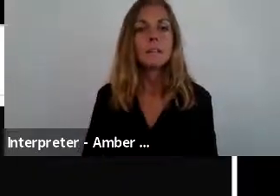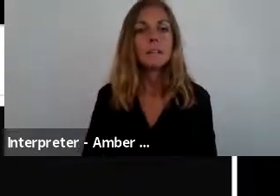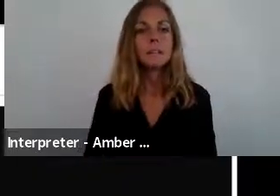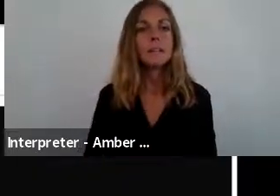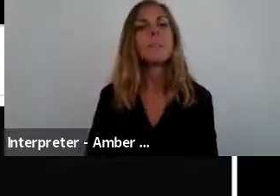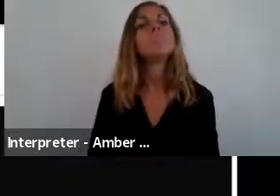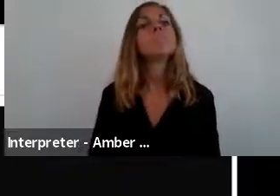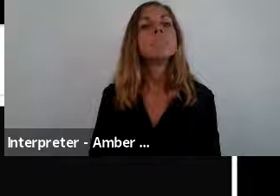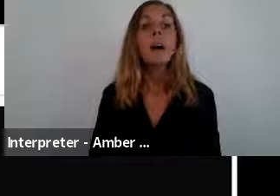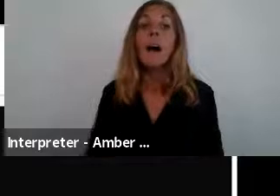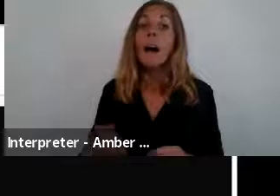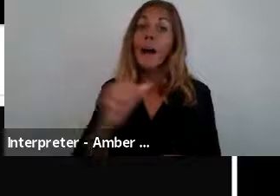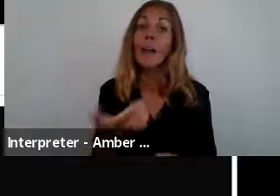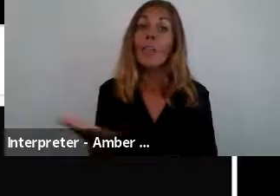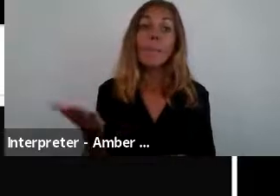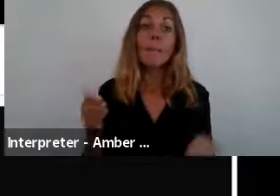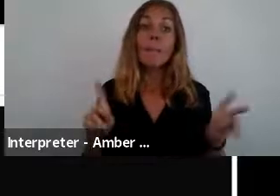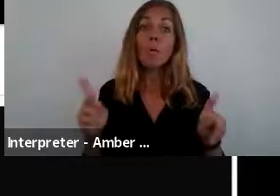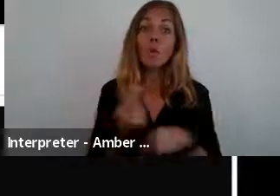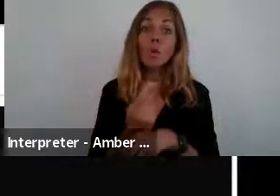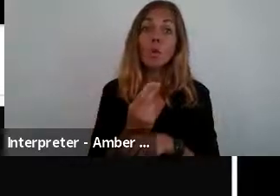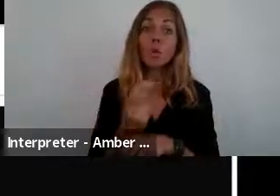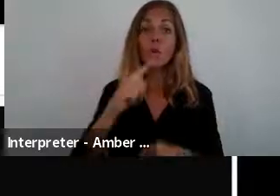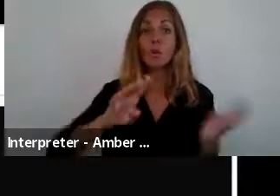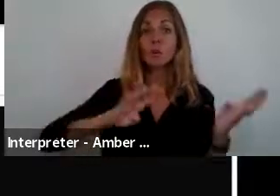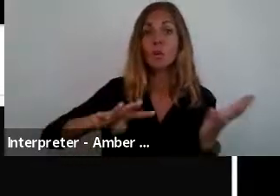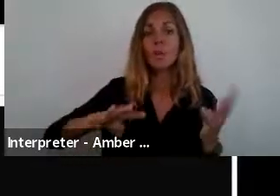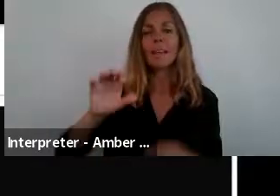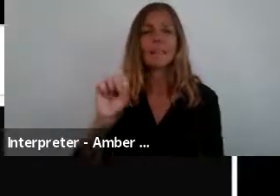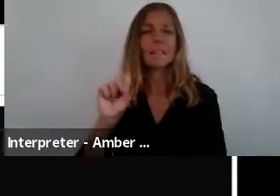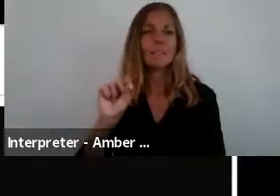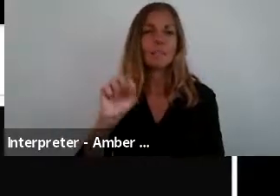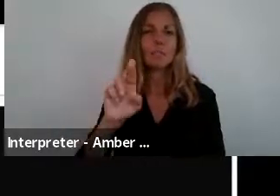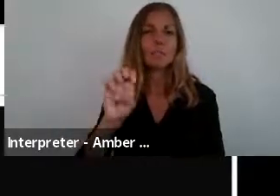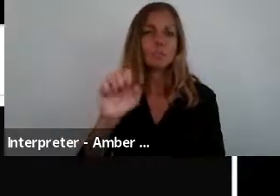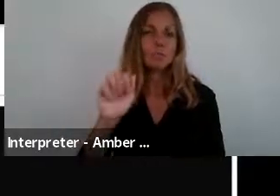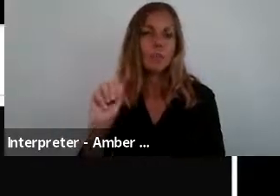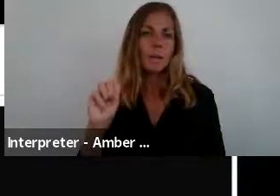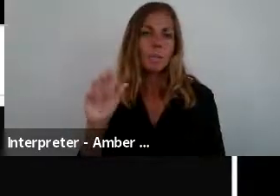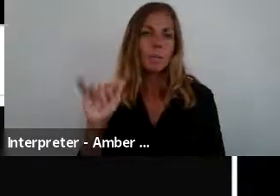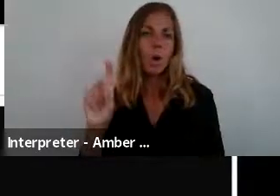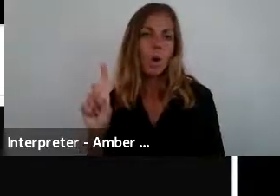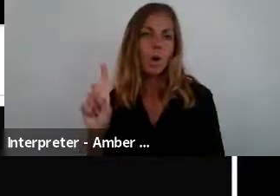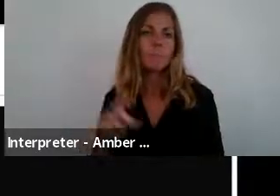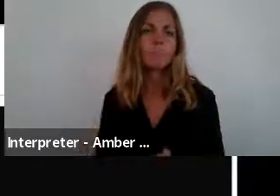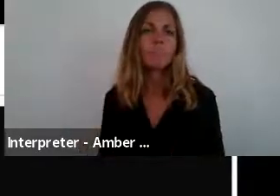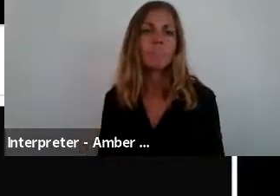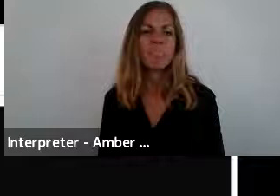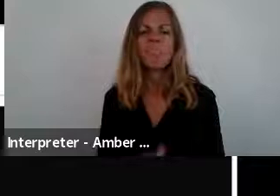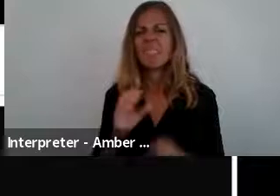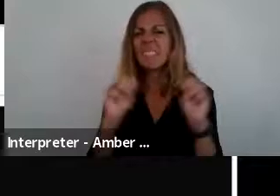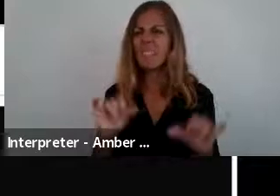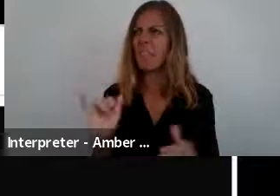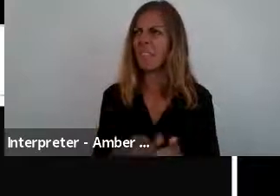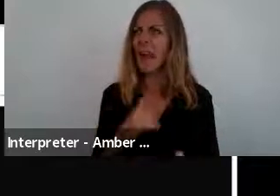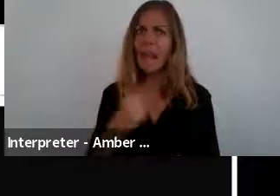Another thing that people use for streaming is StreamYard and systems like this. These can, I think StreamYard lets you